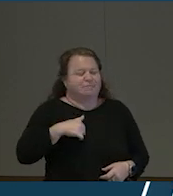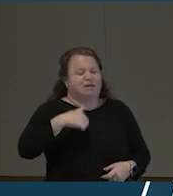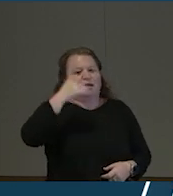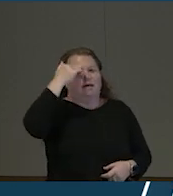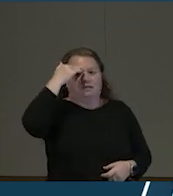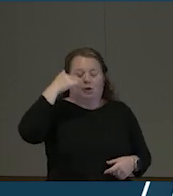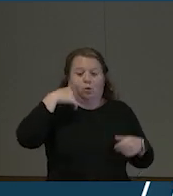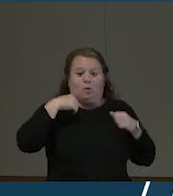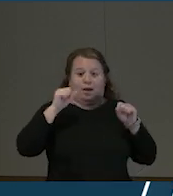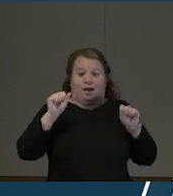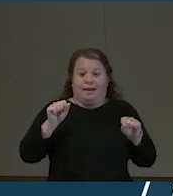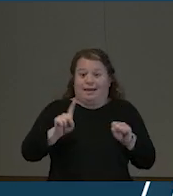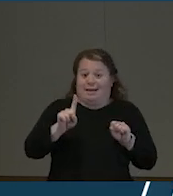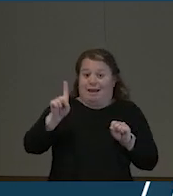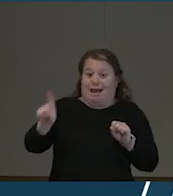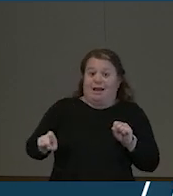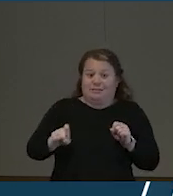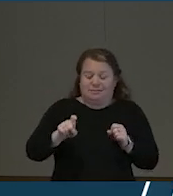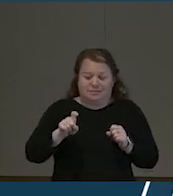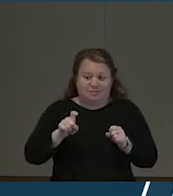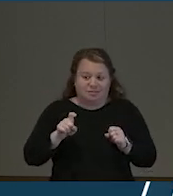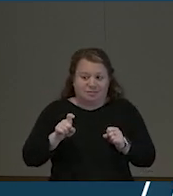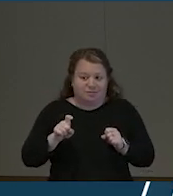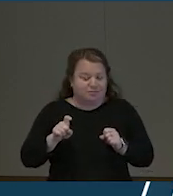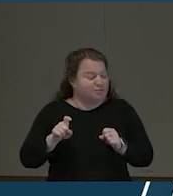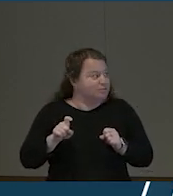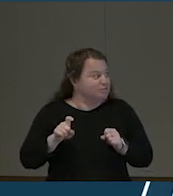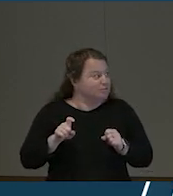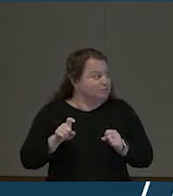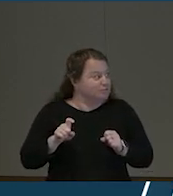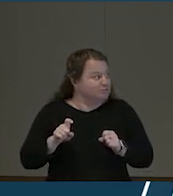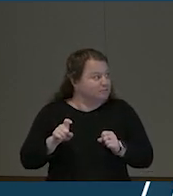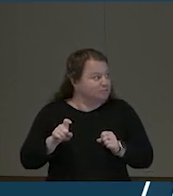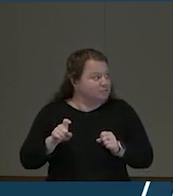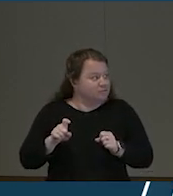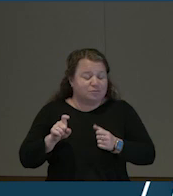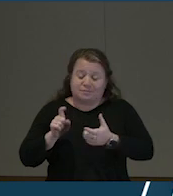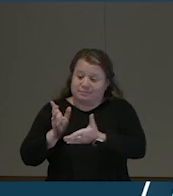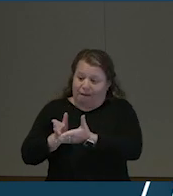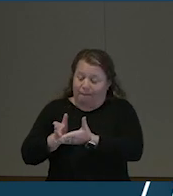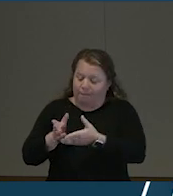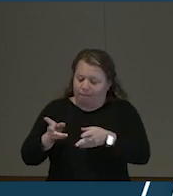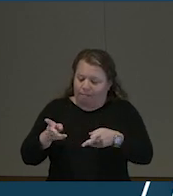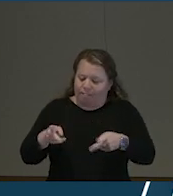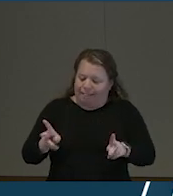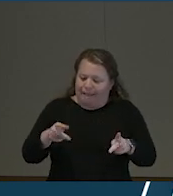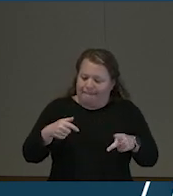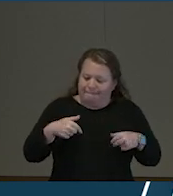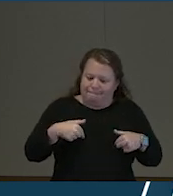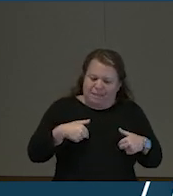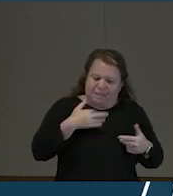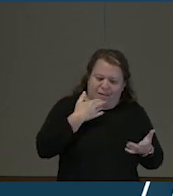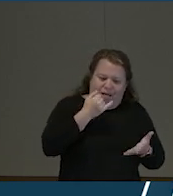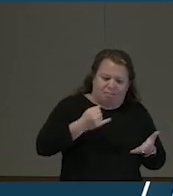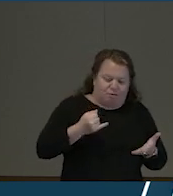can ask her to maybe stop and just let me color instead of just yelling at